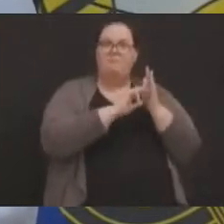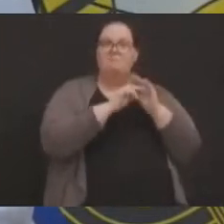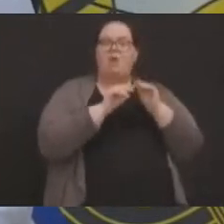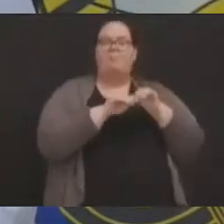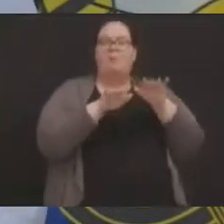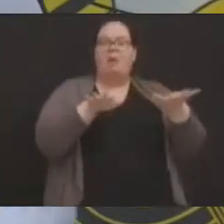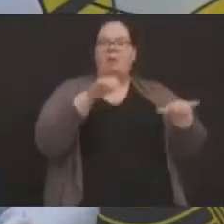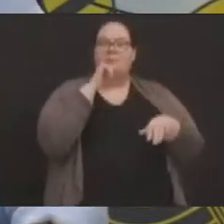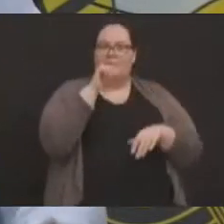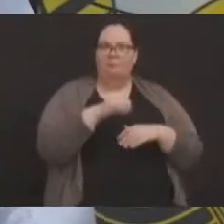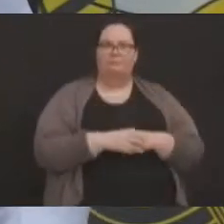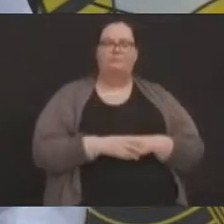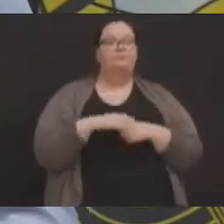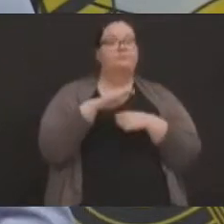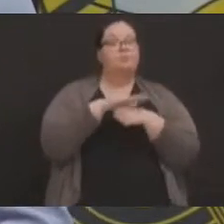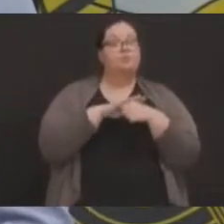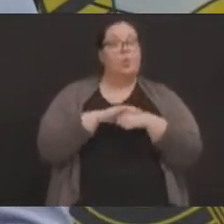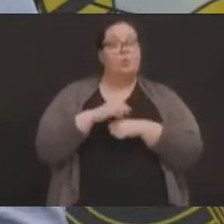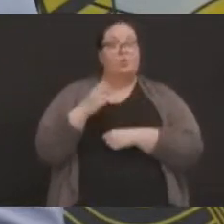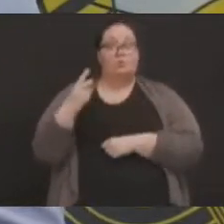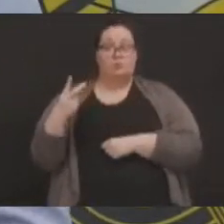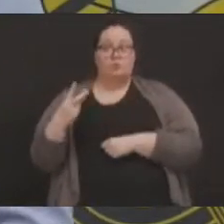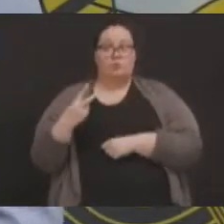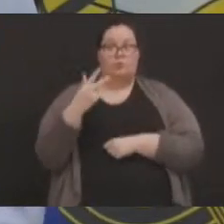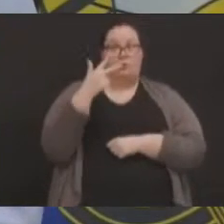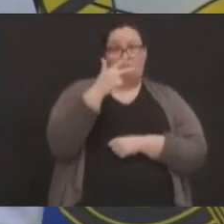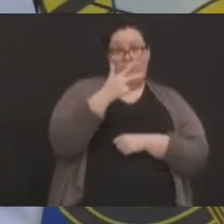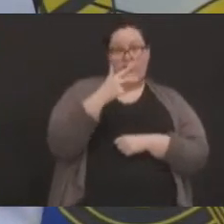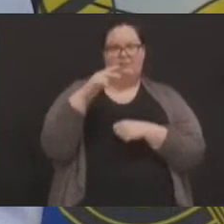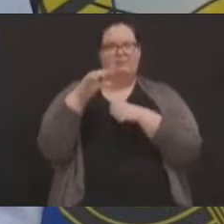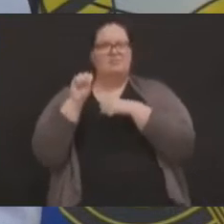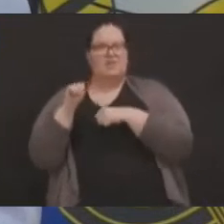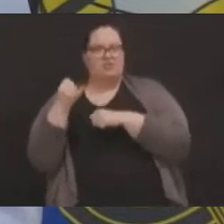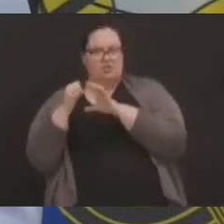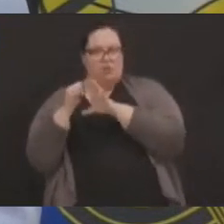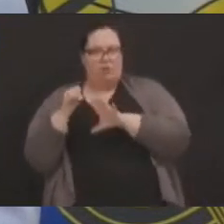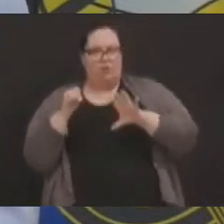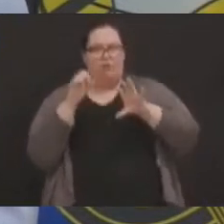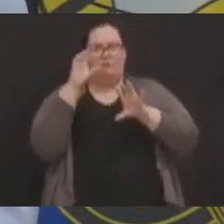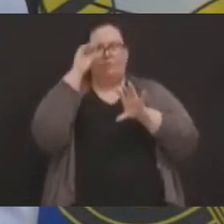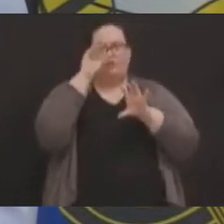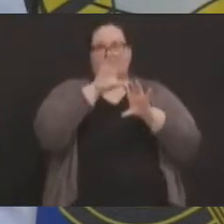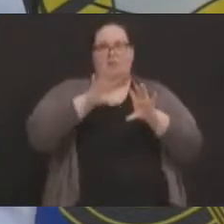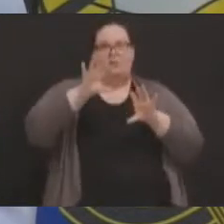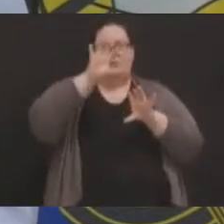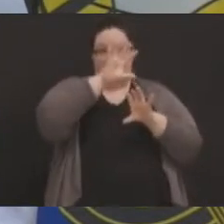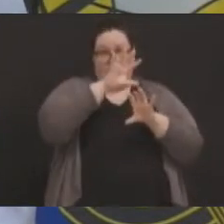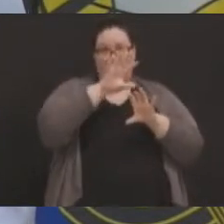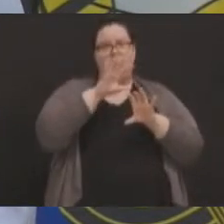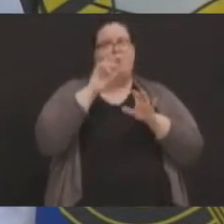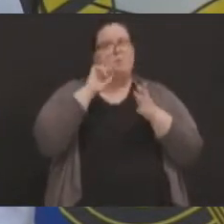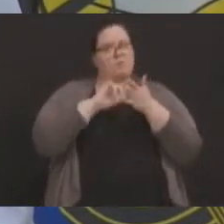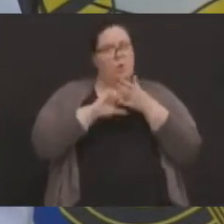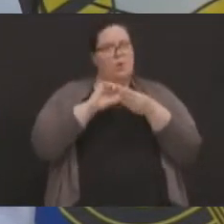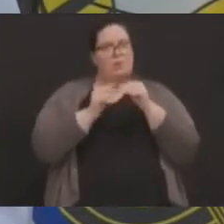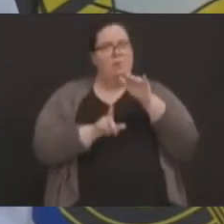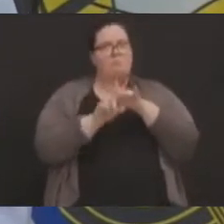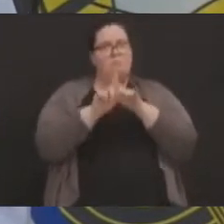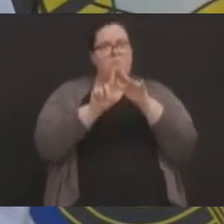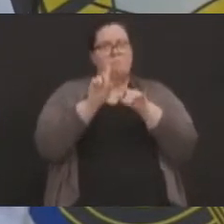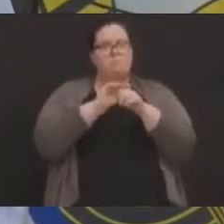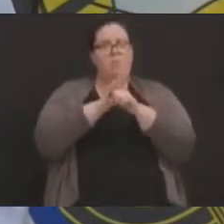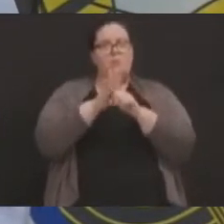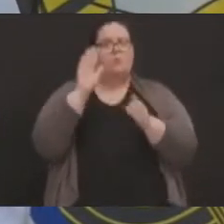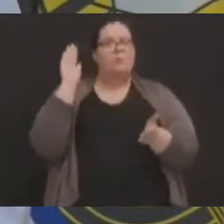slowed. Our contact tracing teams, my goodness, they have been working tirelessly. I have to say, I know they have been working at least